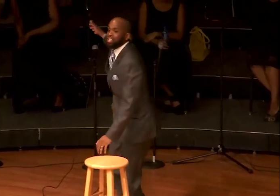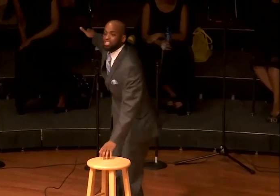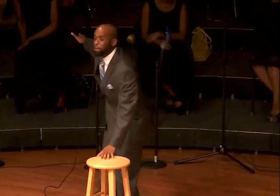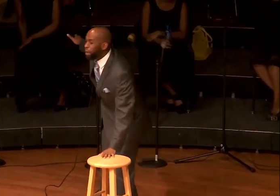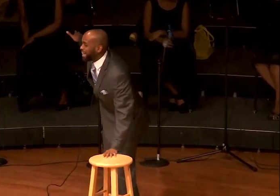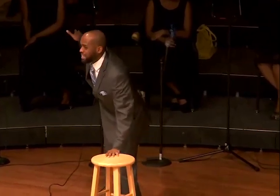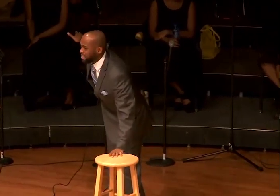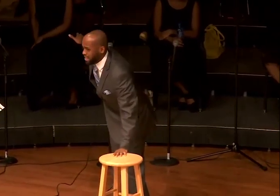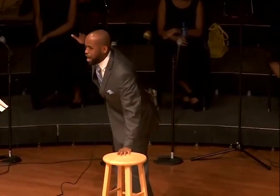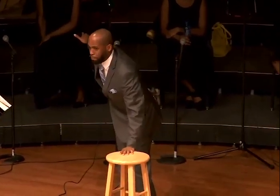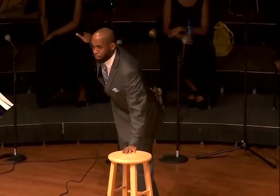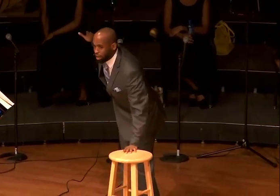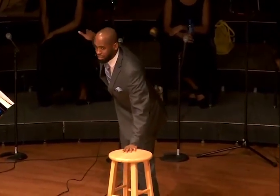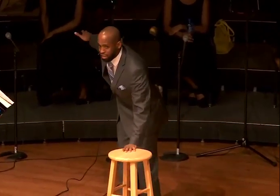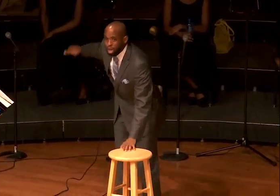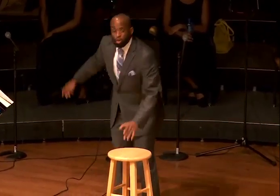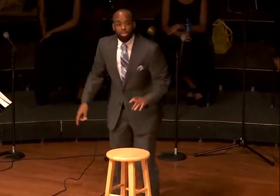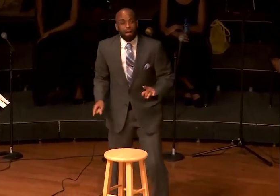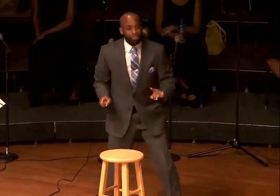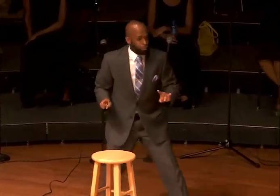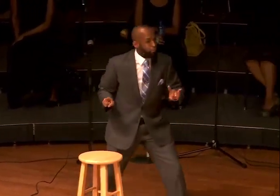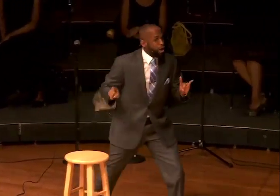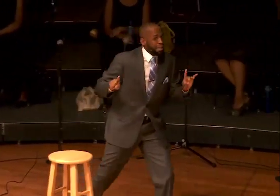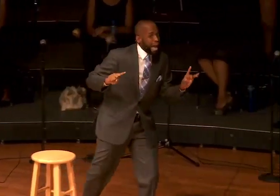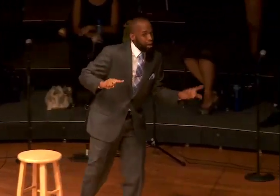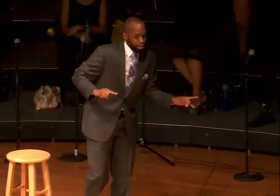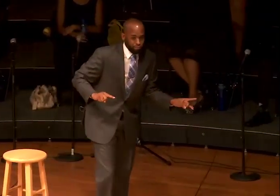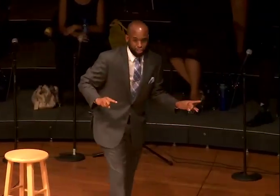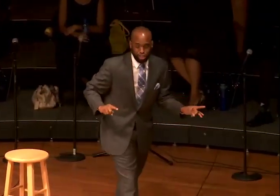say, somebody needs to help a brother who's